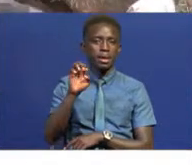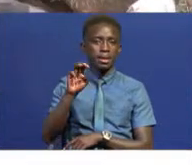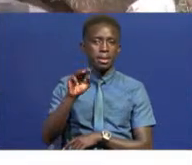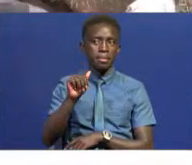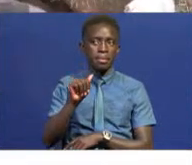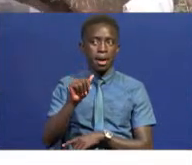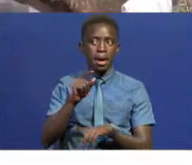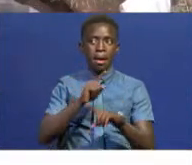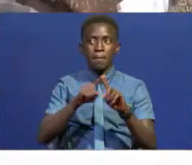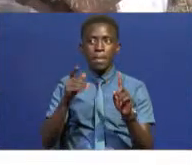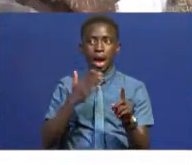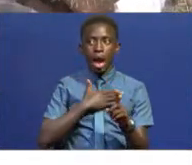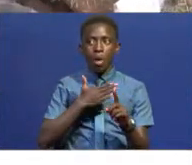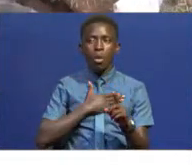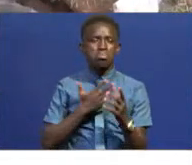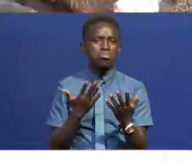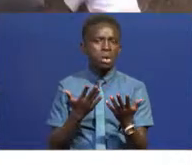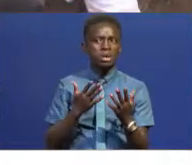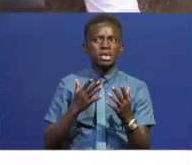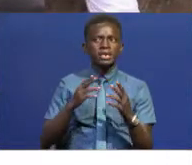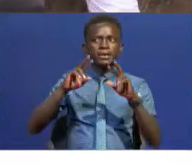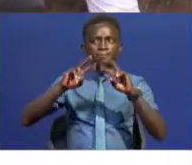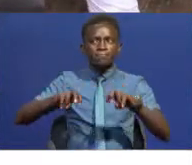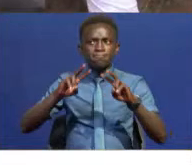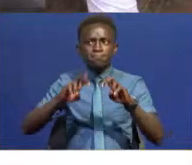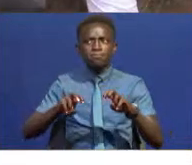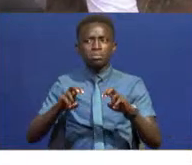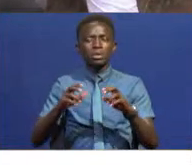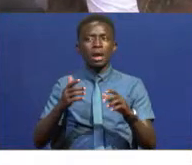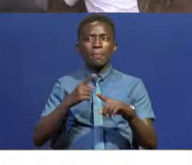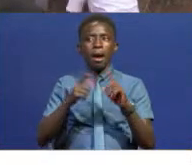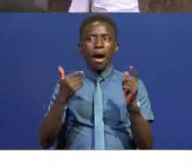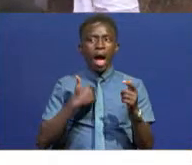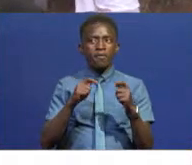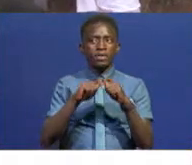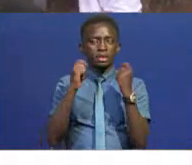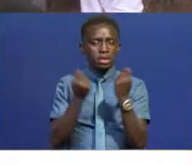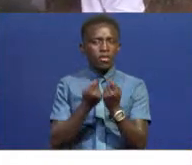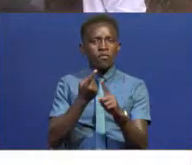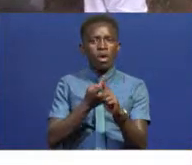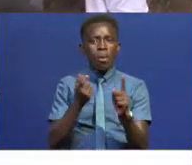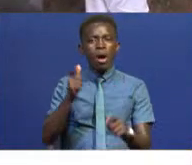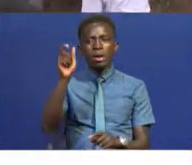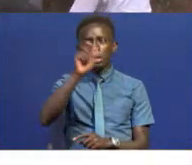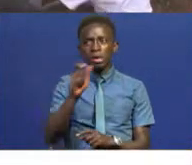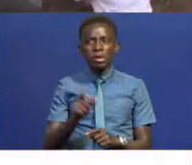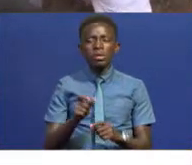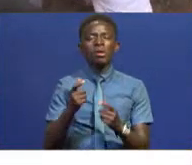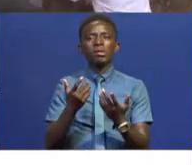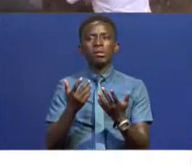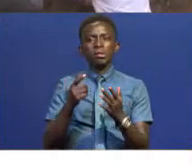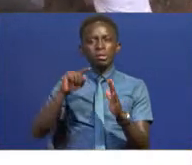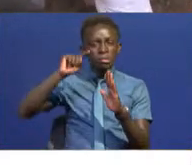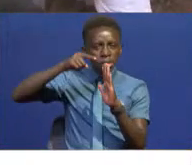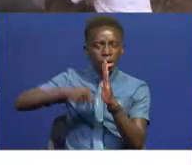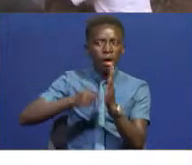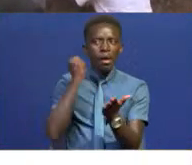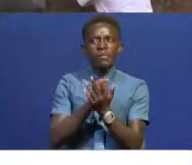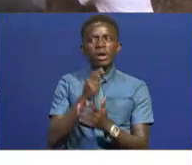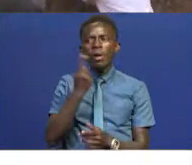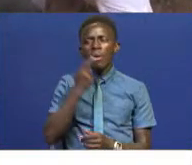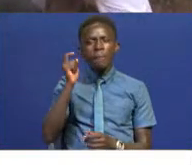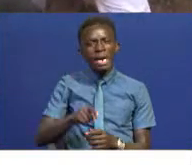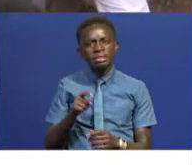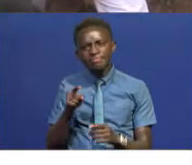inspectorate division within our ministry, we have team from the regional mines office who goes around ensuring that